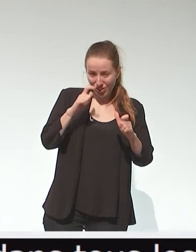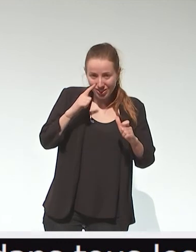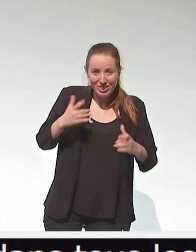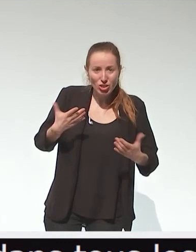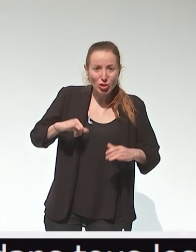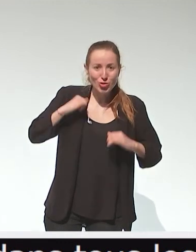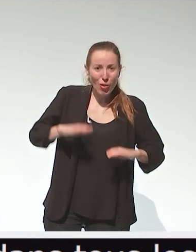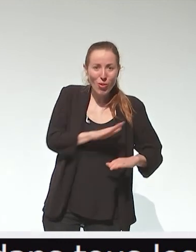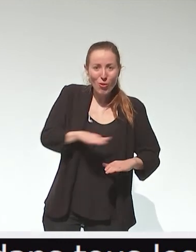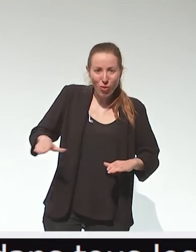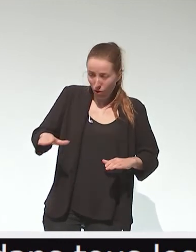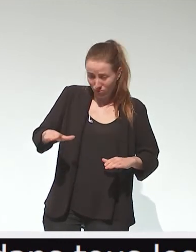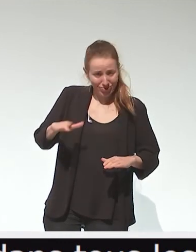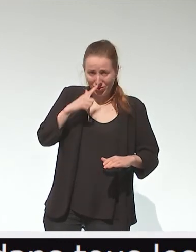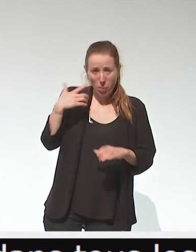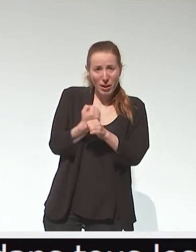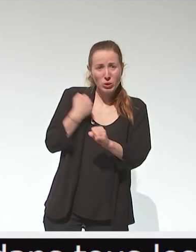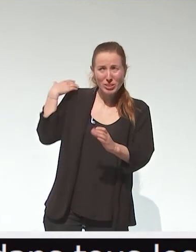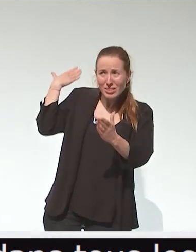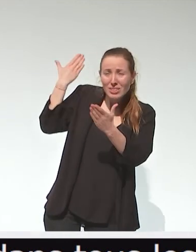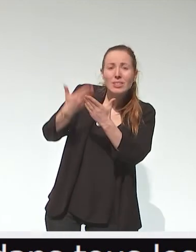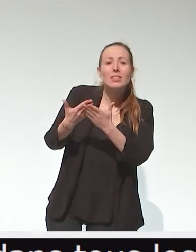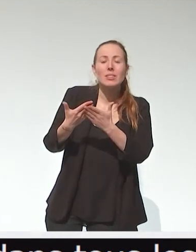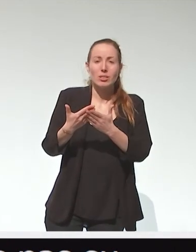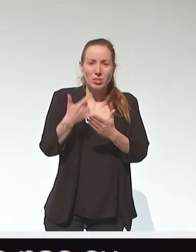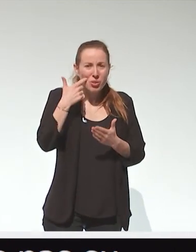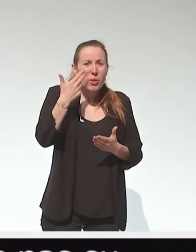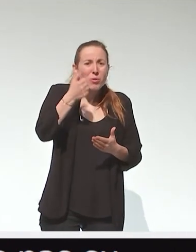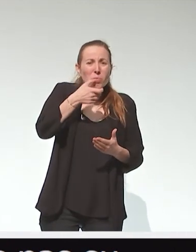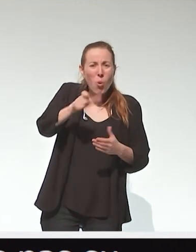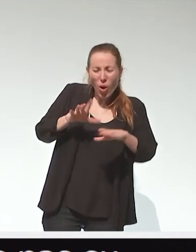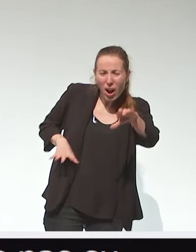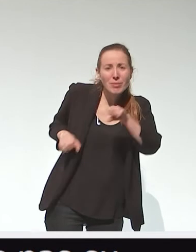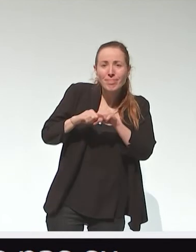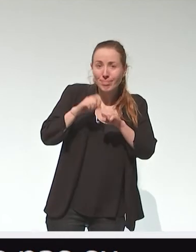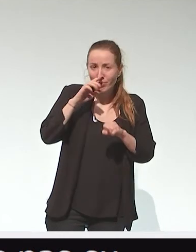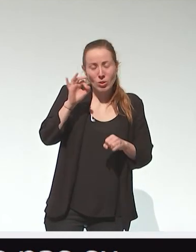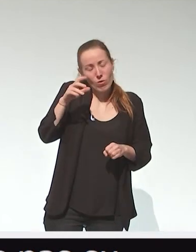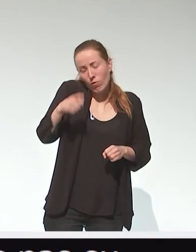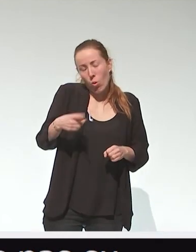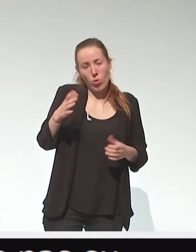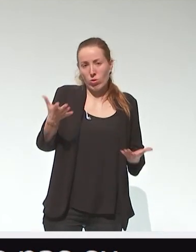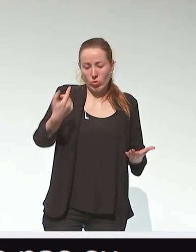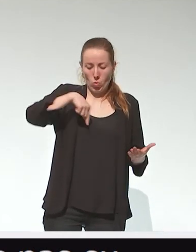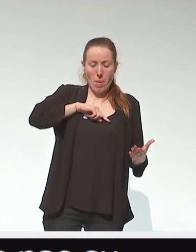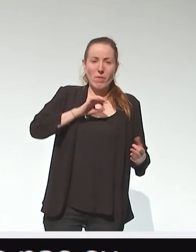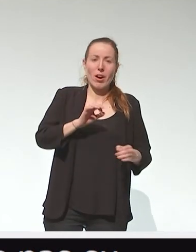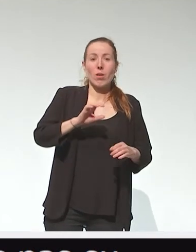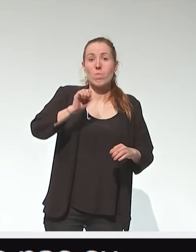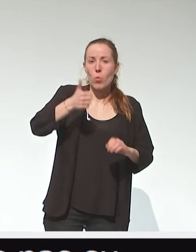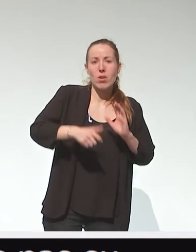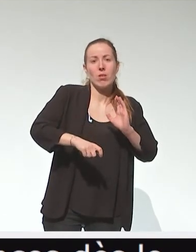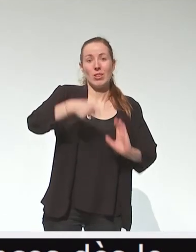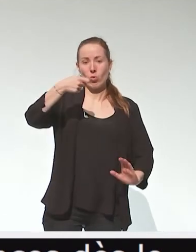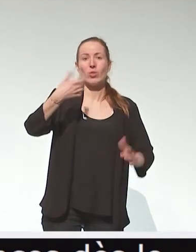opportunity from the earliest age. So we are catching up, as we said before, in terms of lifelong training. And so we need to get better.